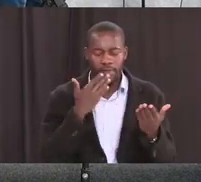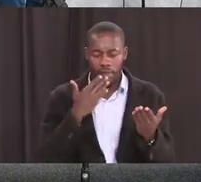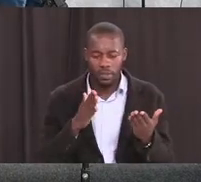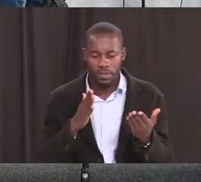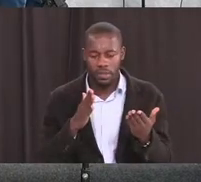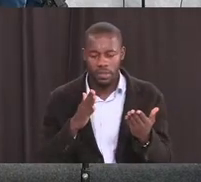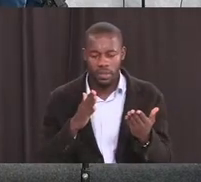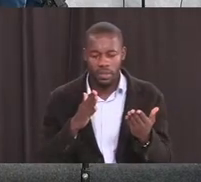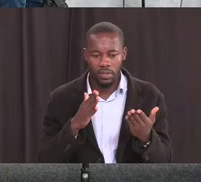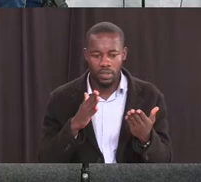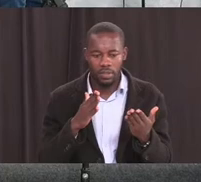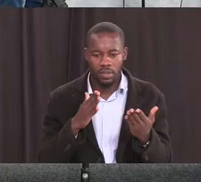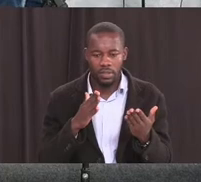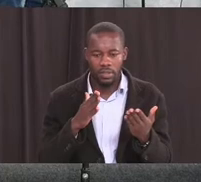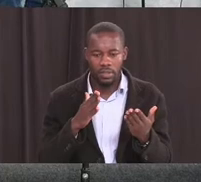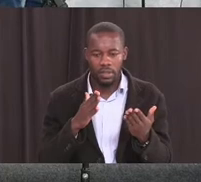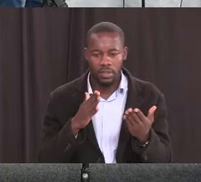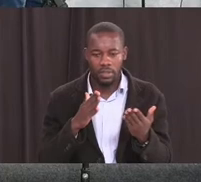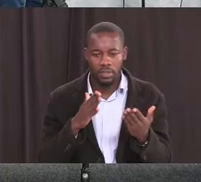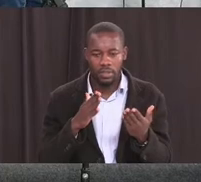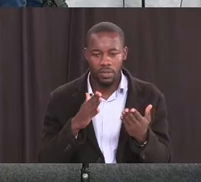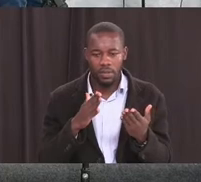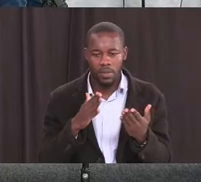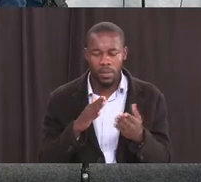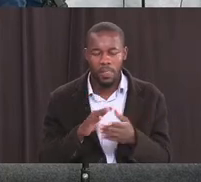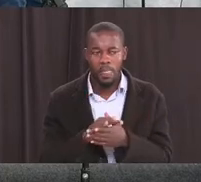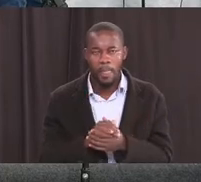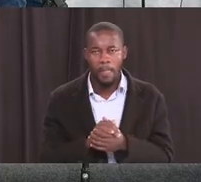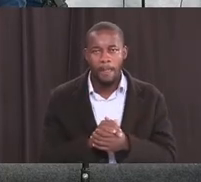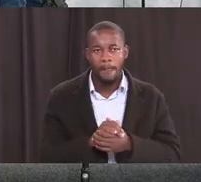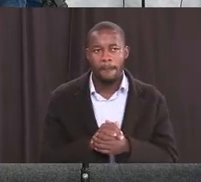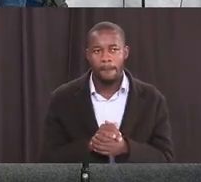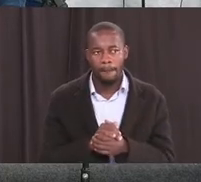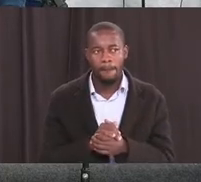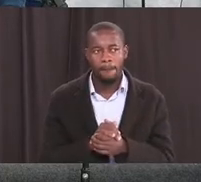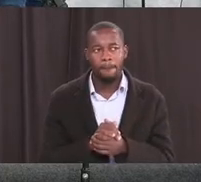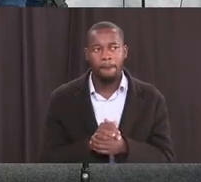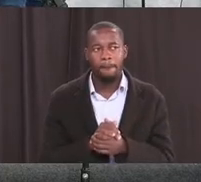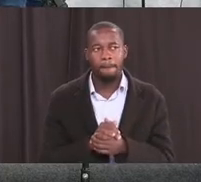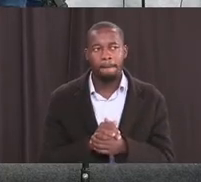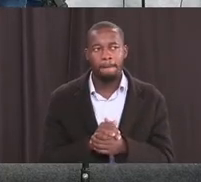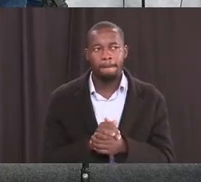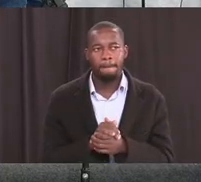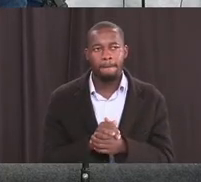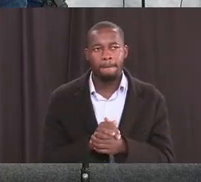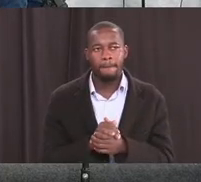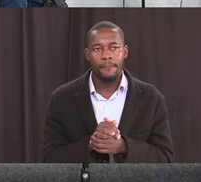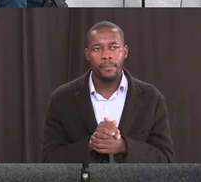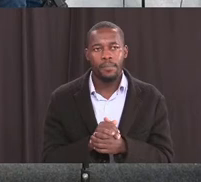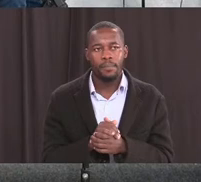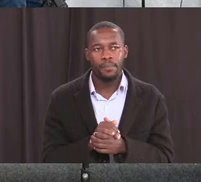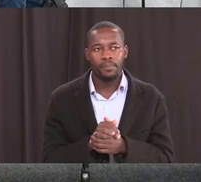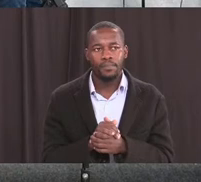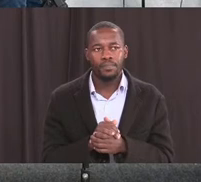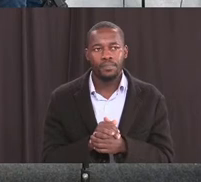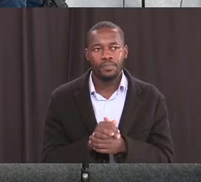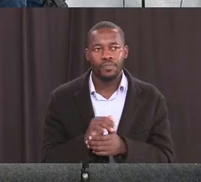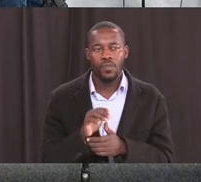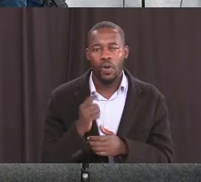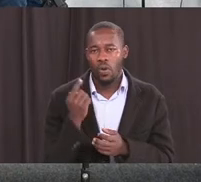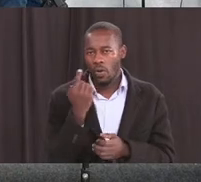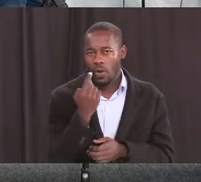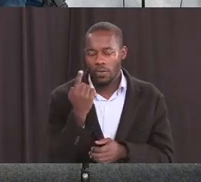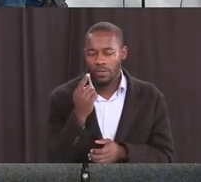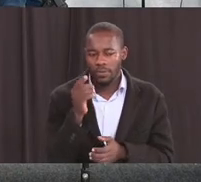those cloths that wrap us that we need to get rid of. Father, thank you that you are the one who makes a way for us. You are the one who